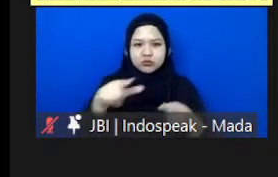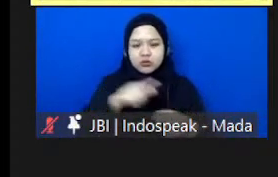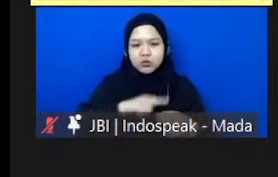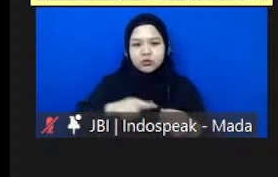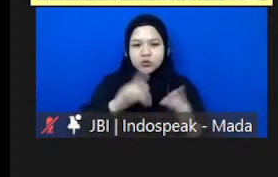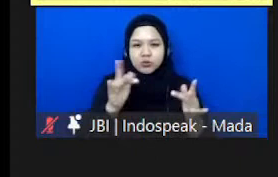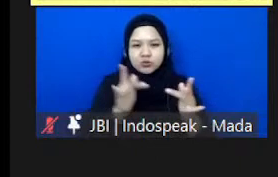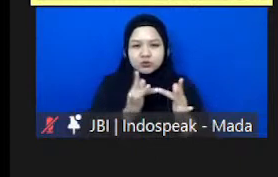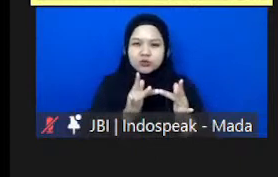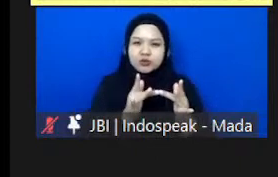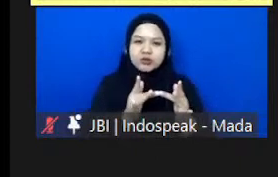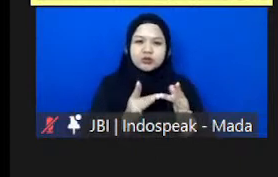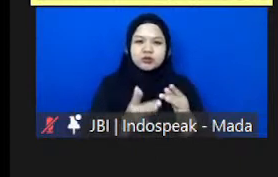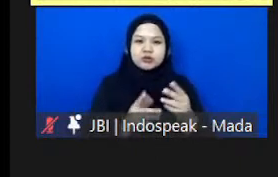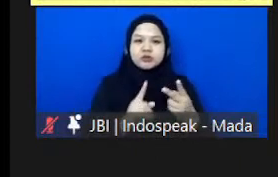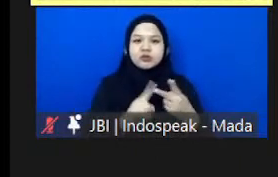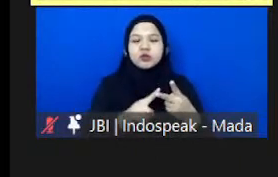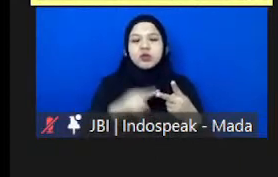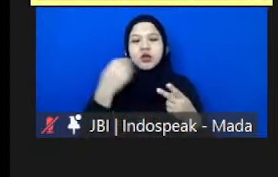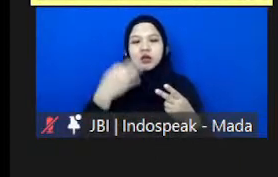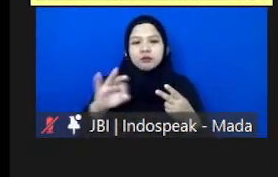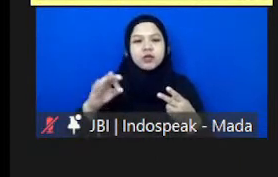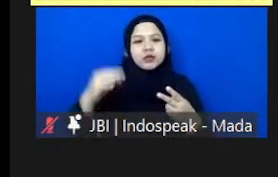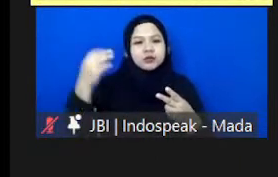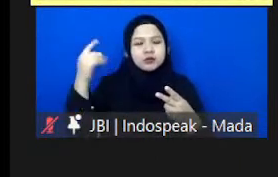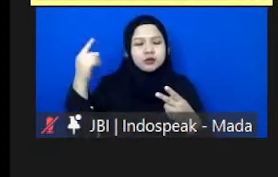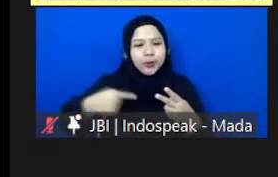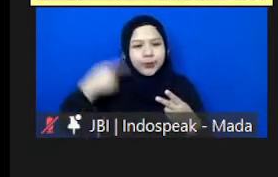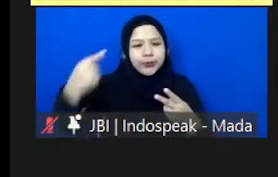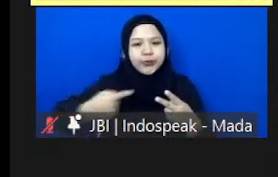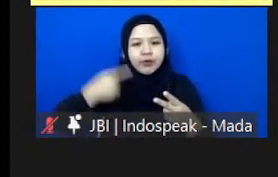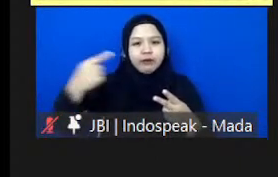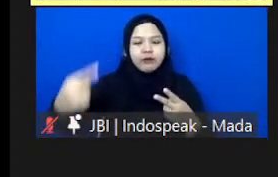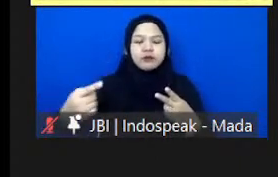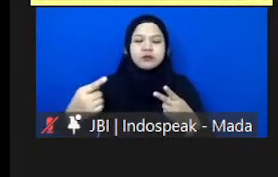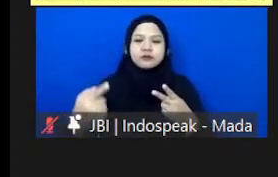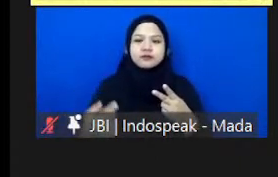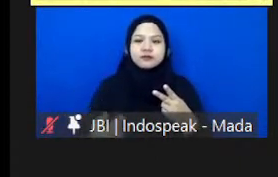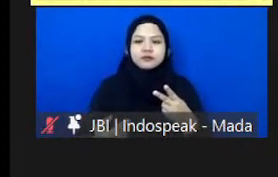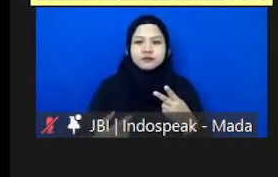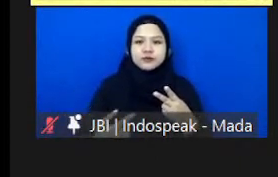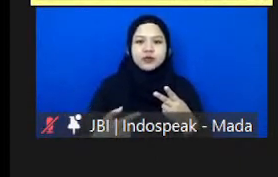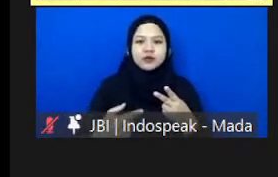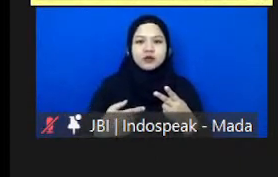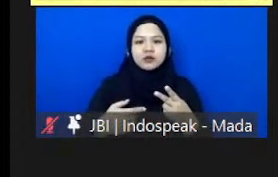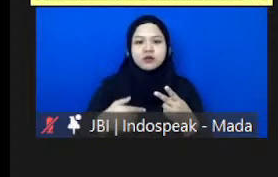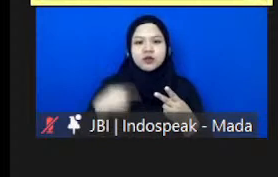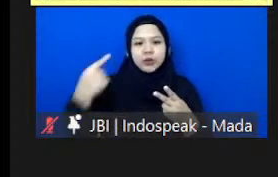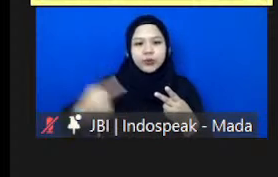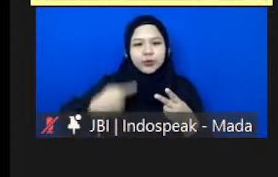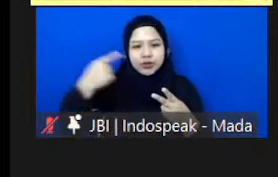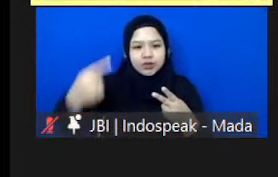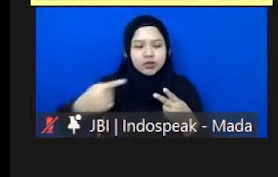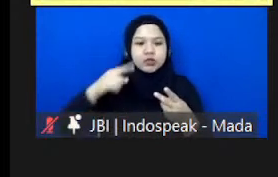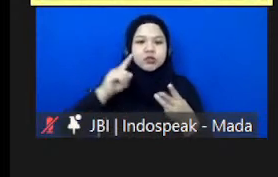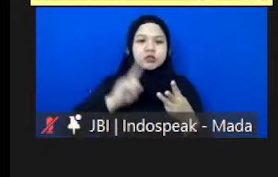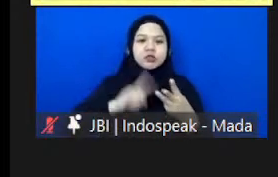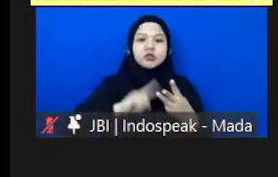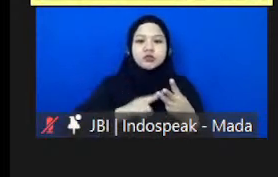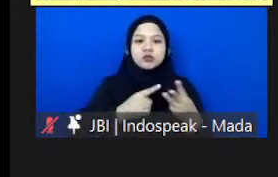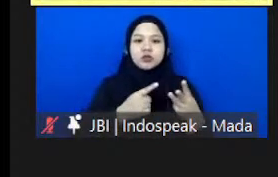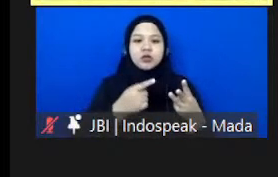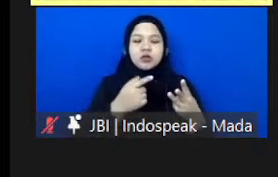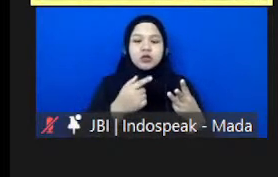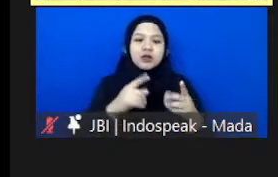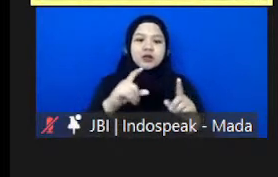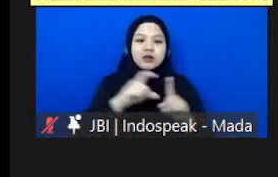source, regular update, whether they have whether they updated the data regularly, and the ability of the